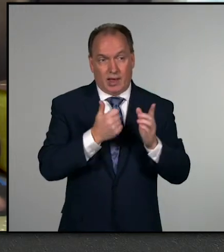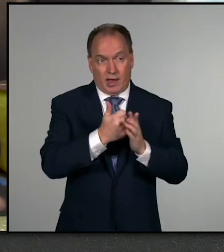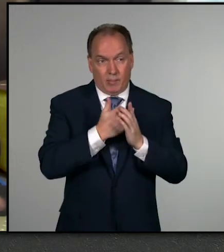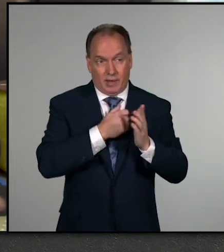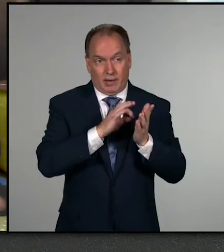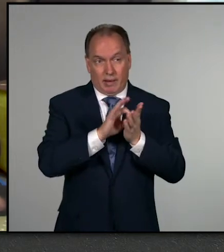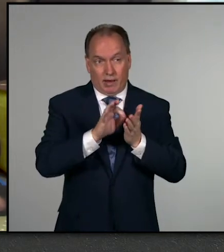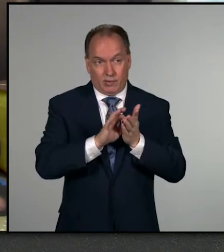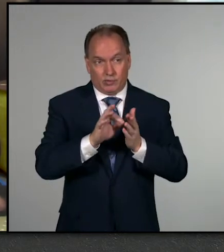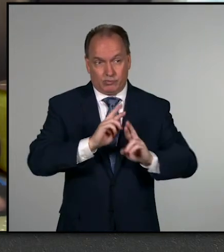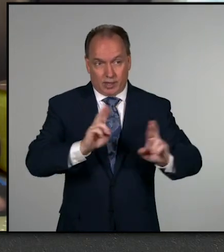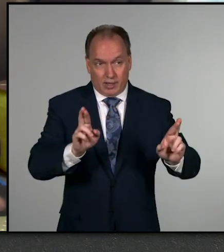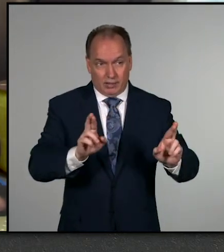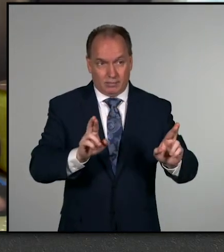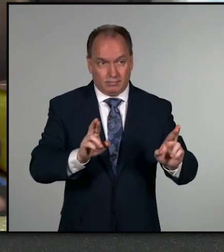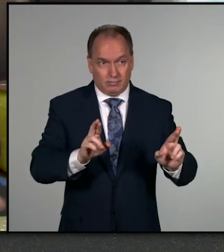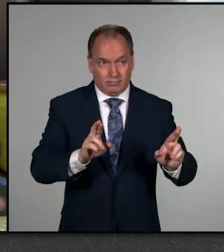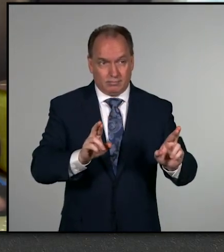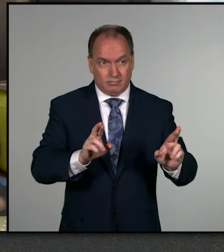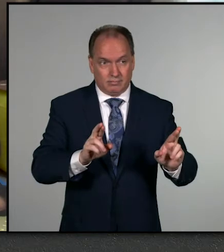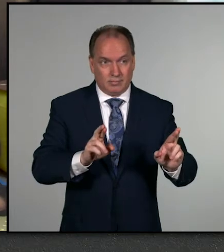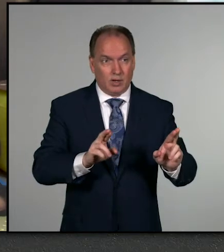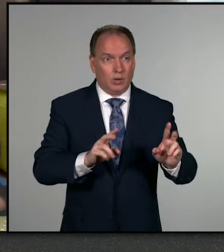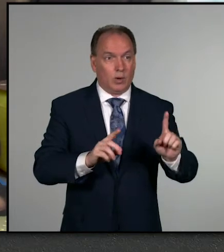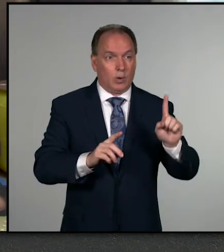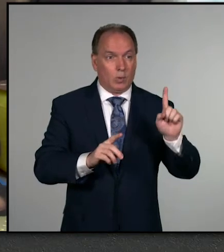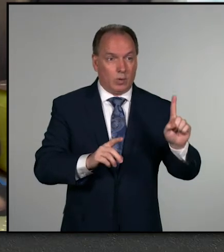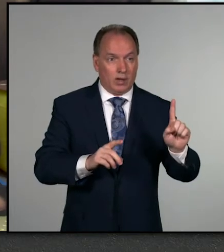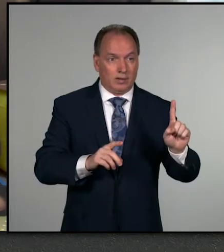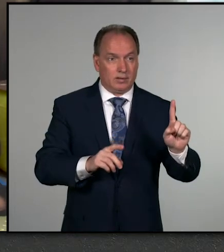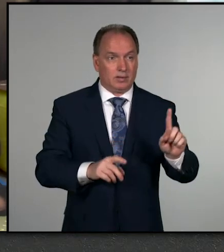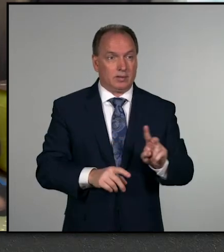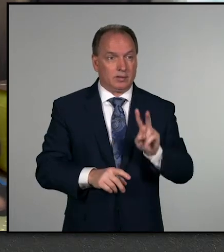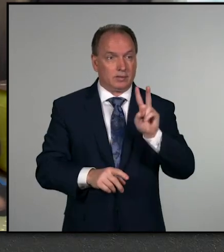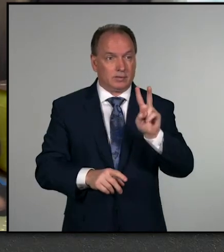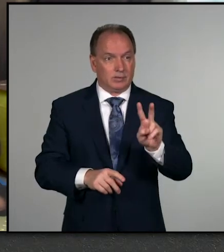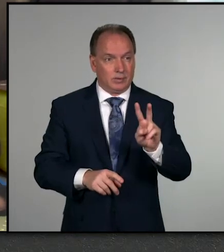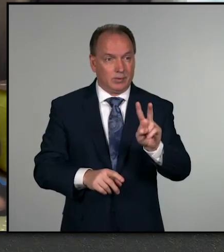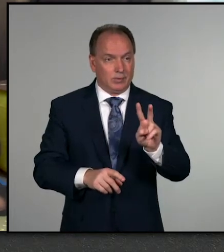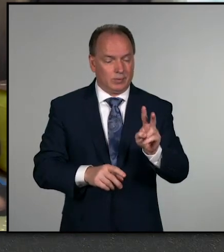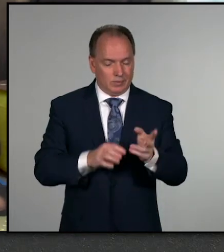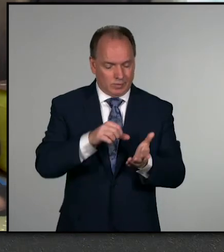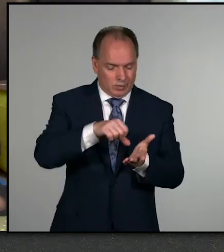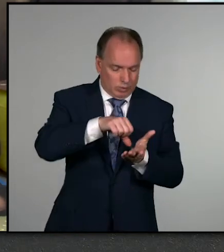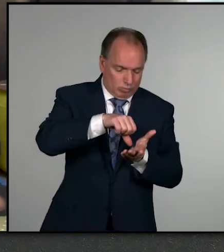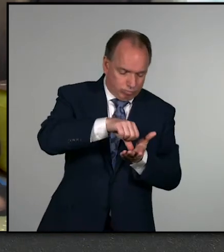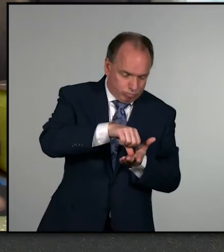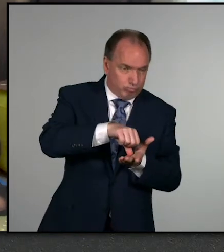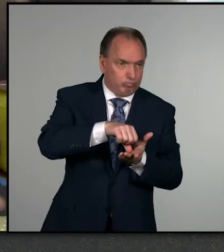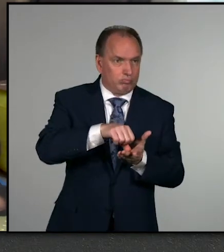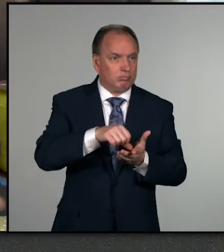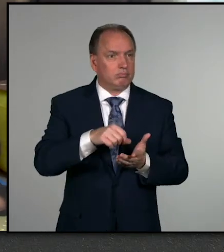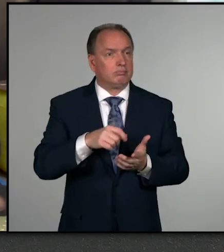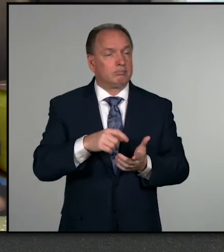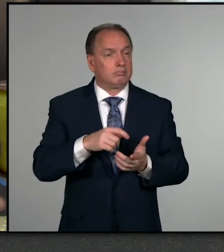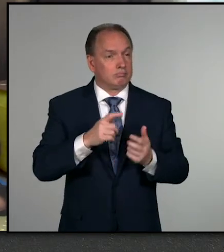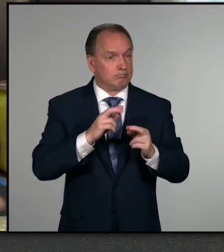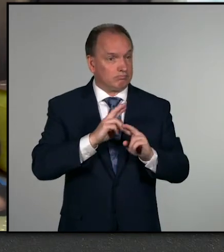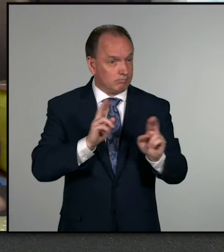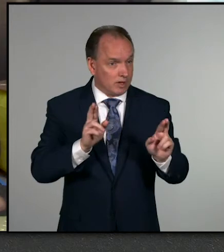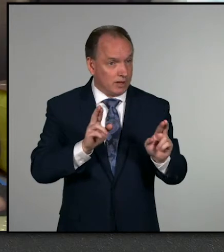for each one? Ready? 1, 2. And I'm going to poke them in there a little